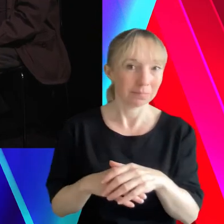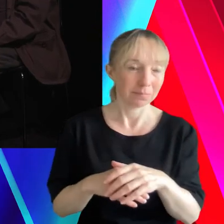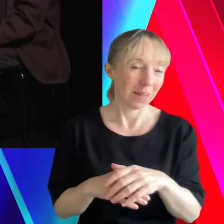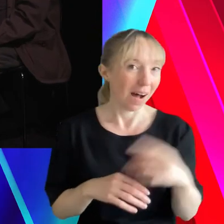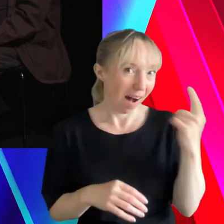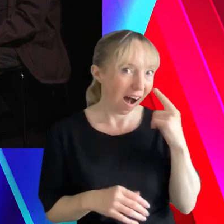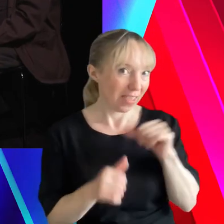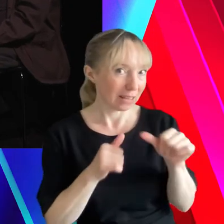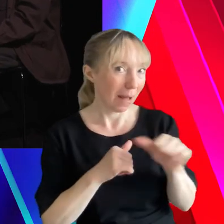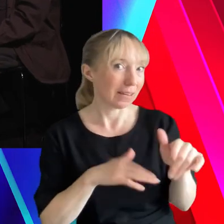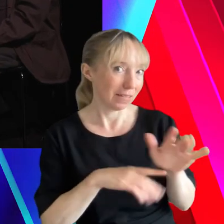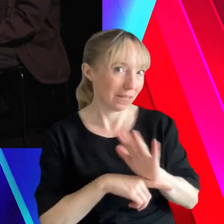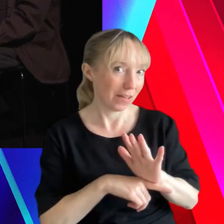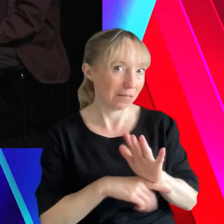film.